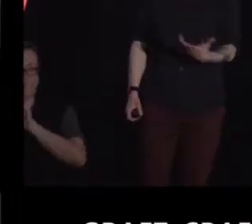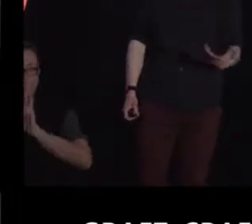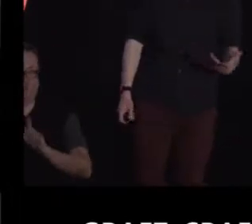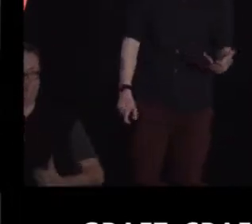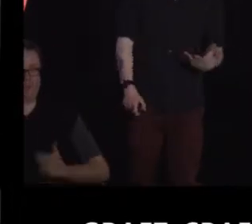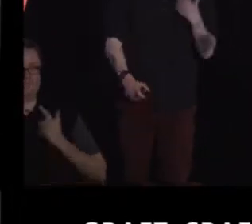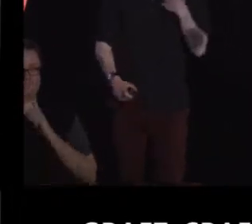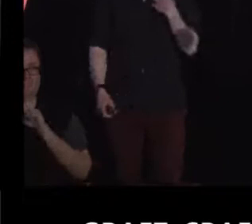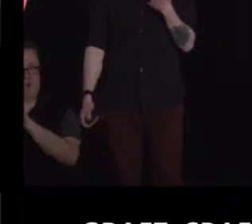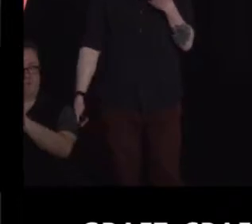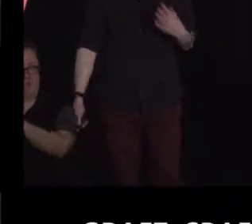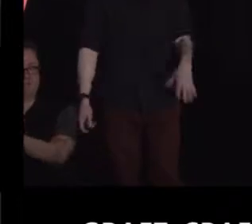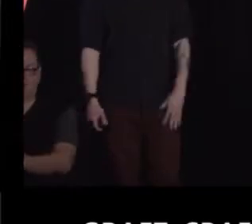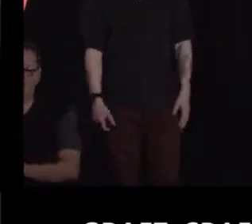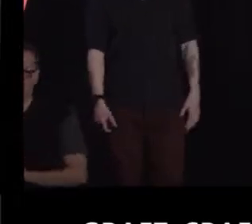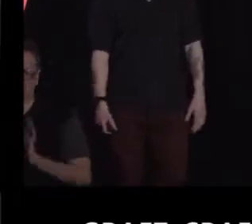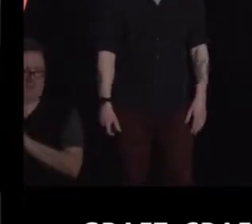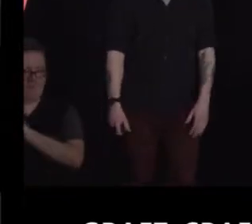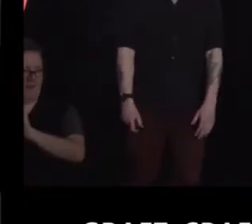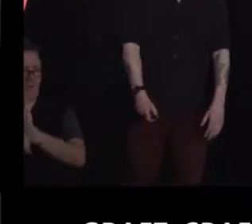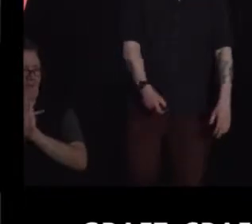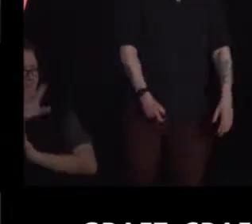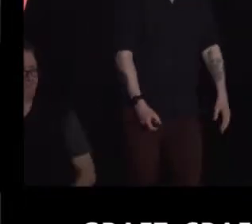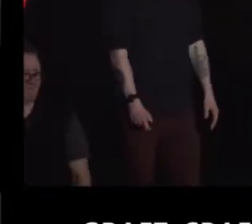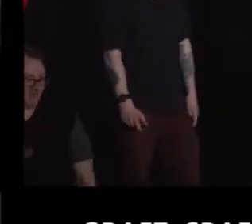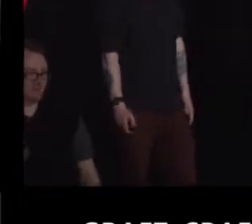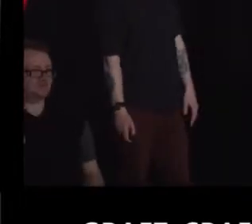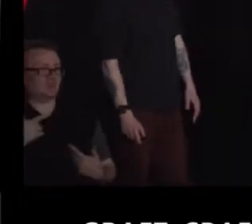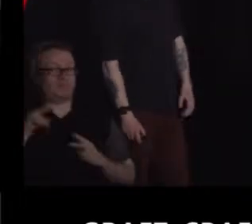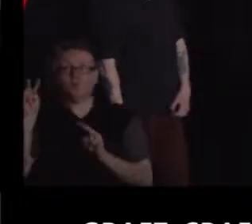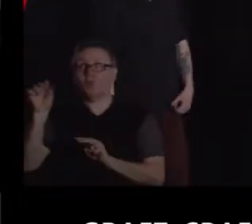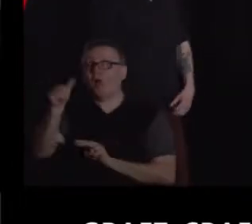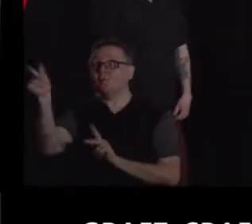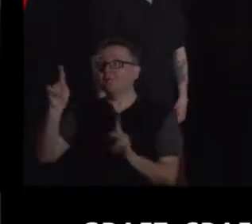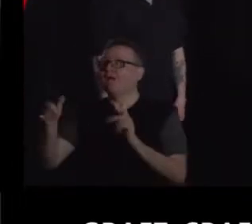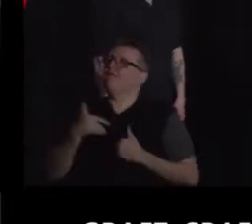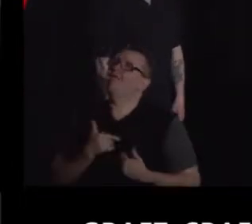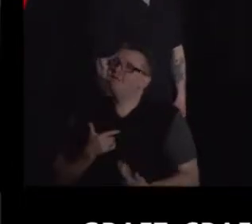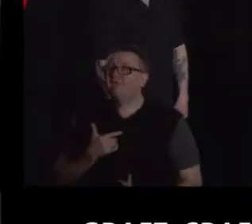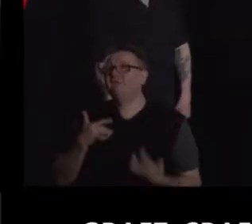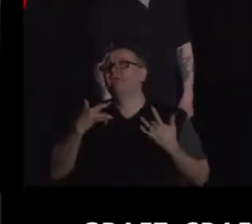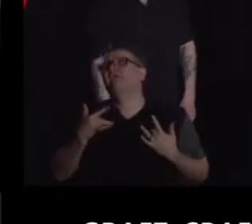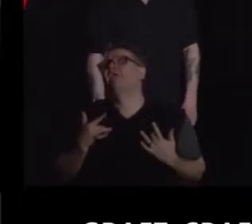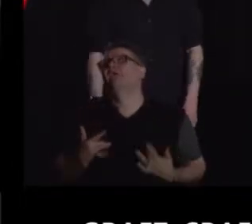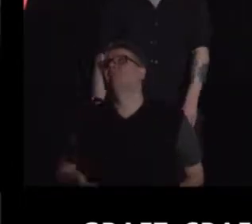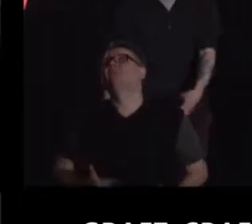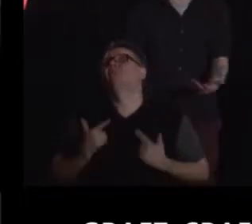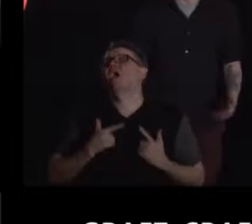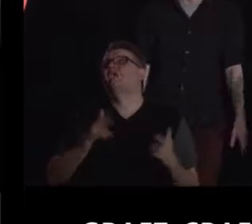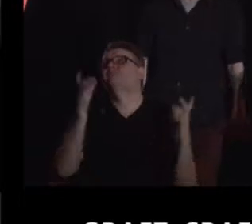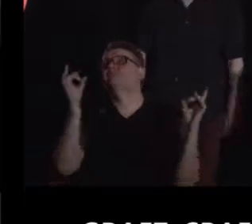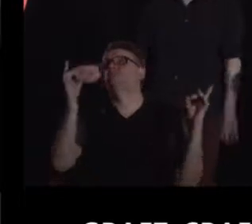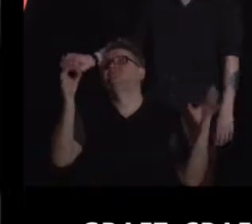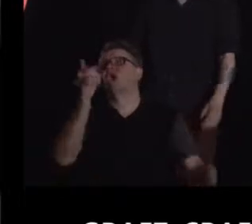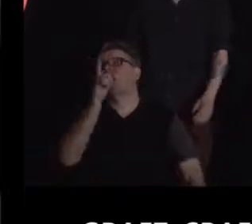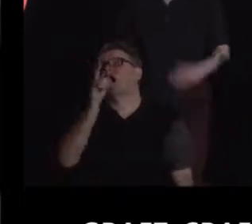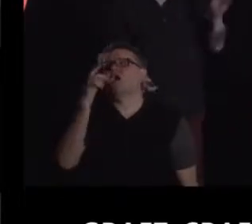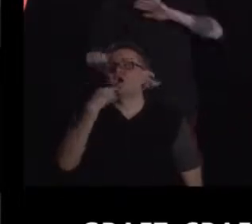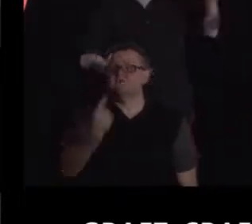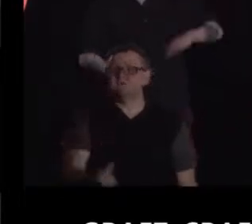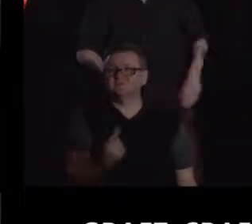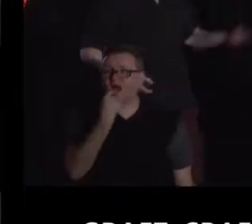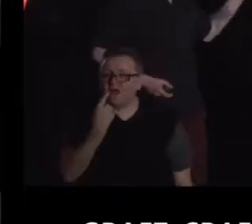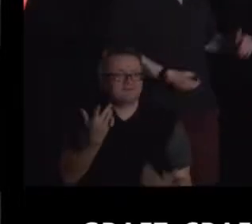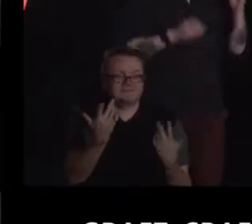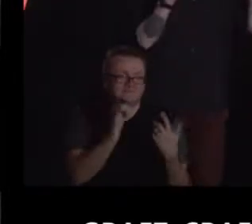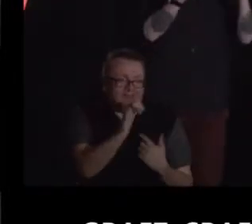it's actually really nice to remember that, I think, that when you just look at someone else's stuff and you just go, you know, don't worry about it, it's fine. You